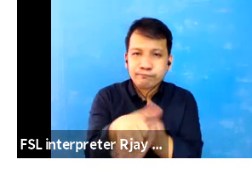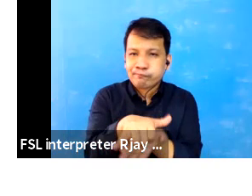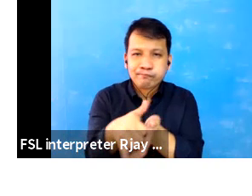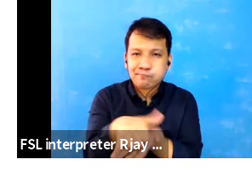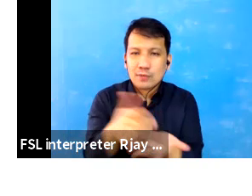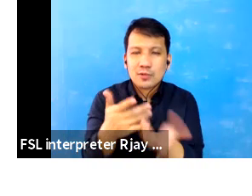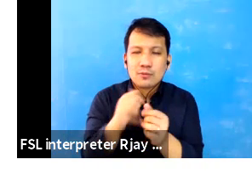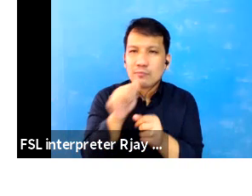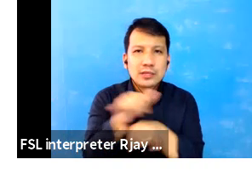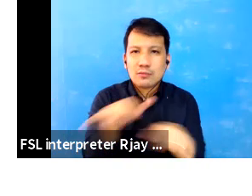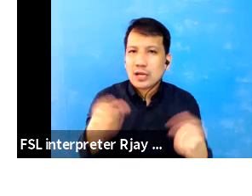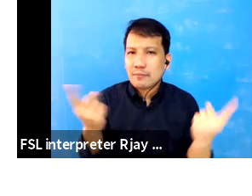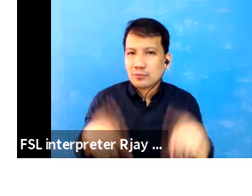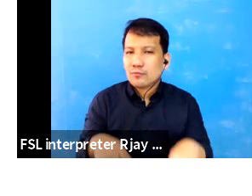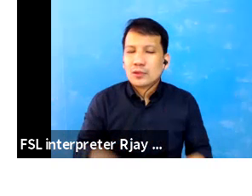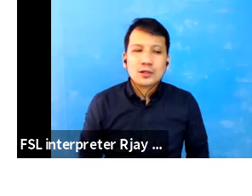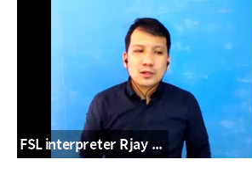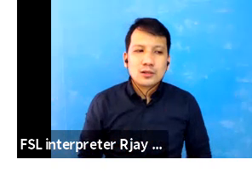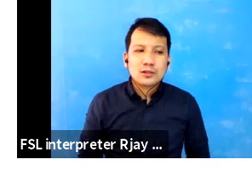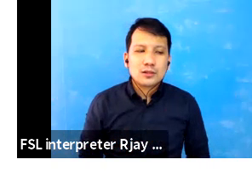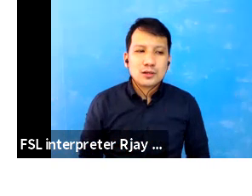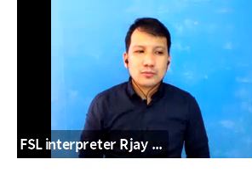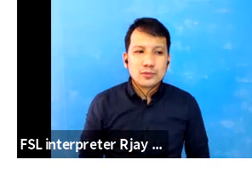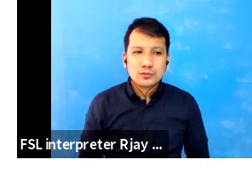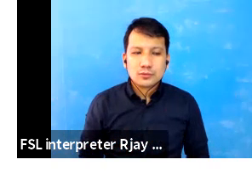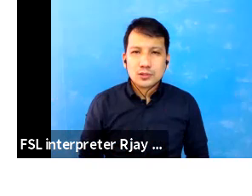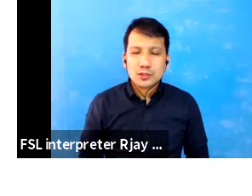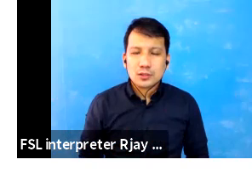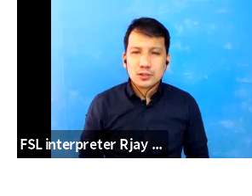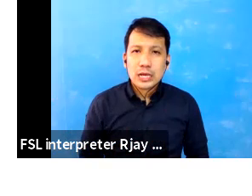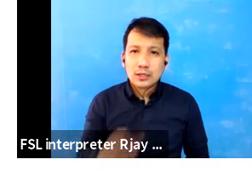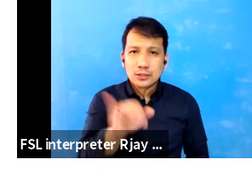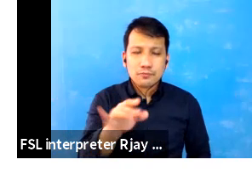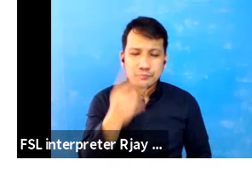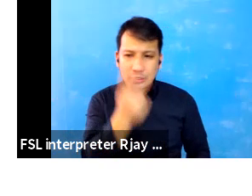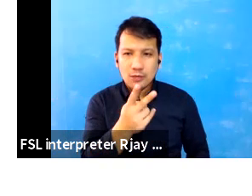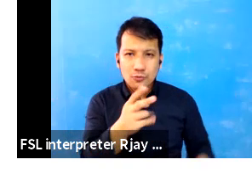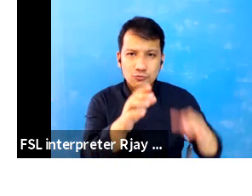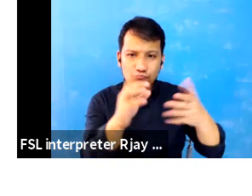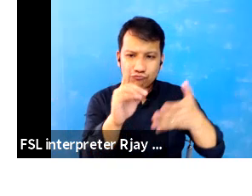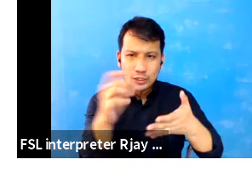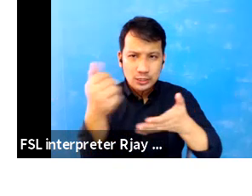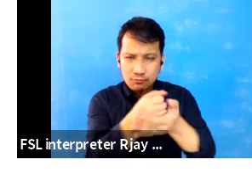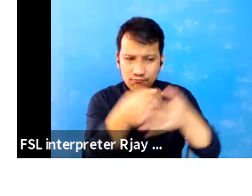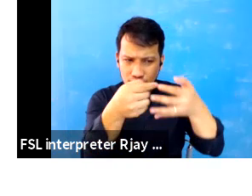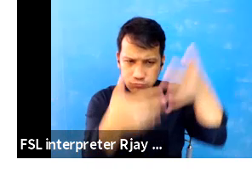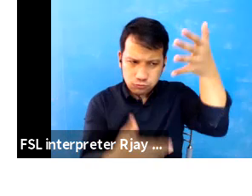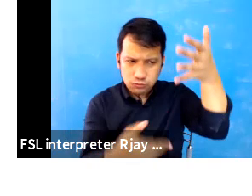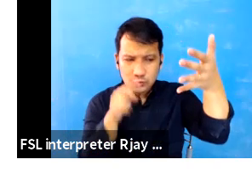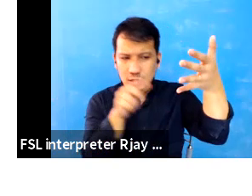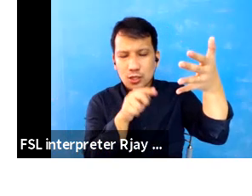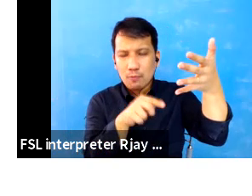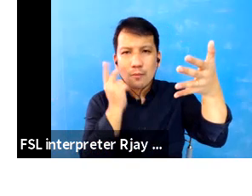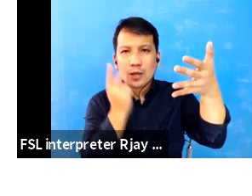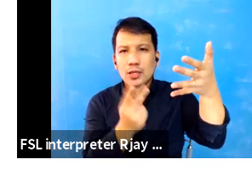exceed 5%. If you look at the data of the FNRI, you will find out that we seem to